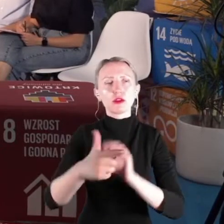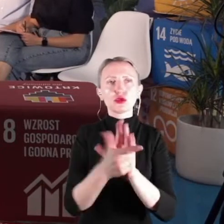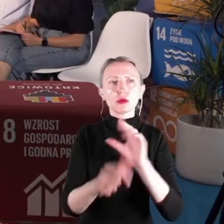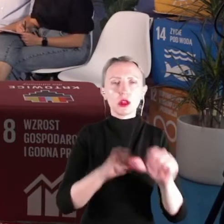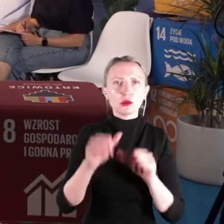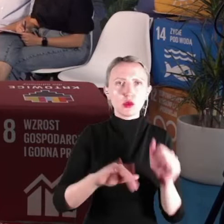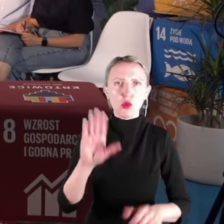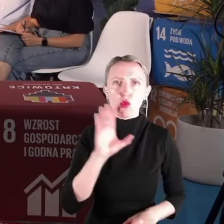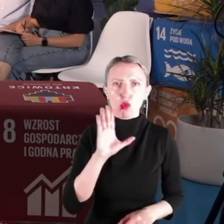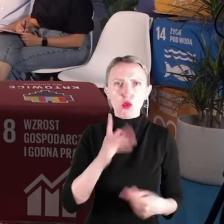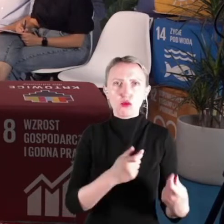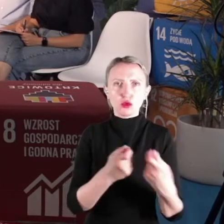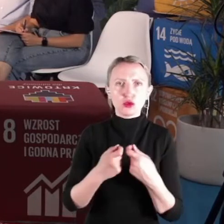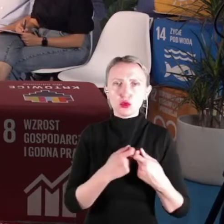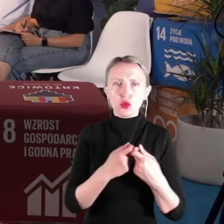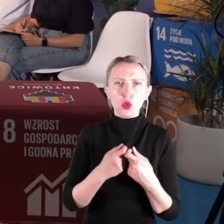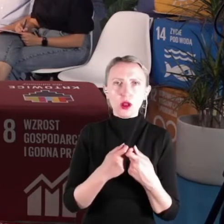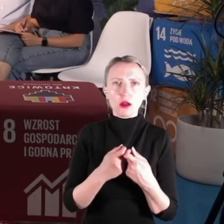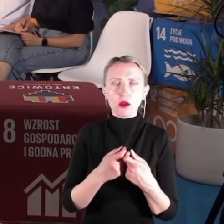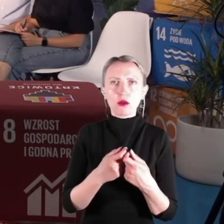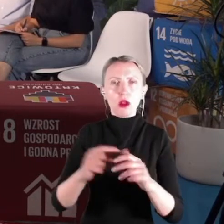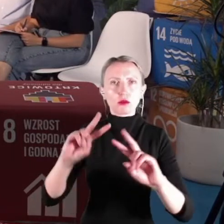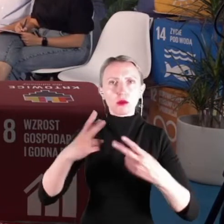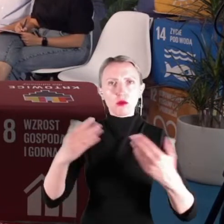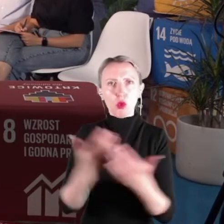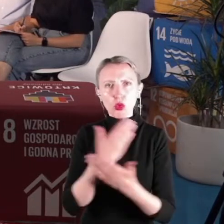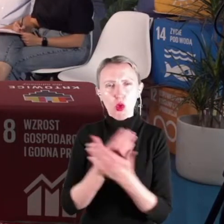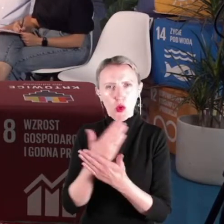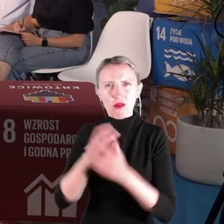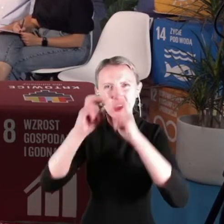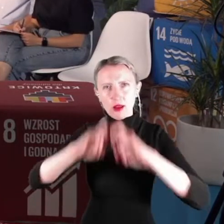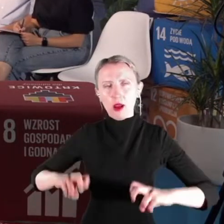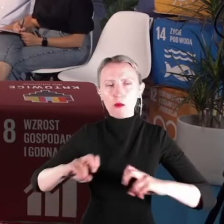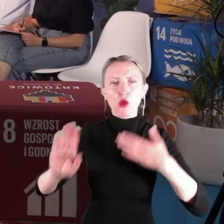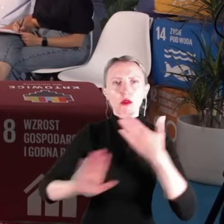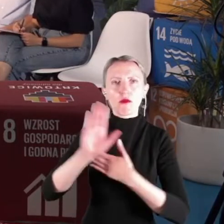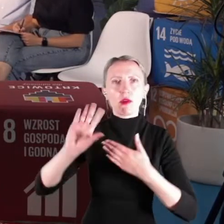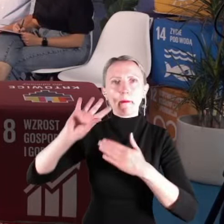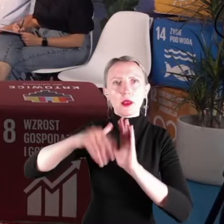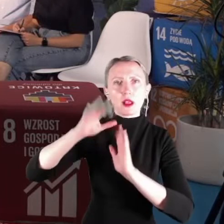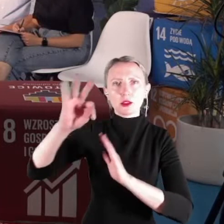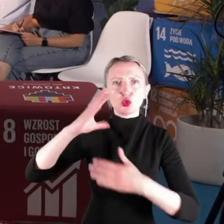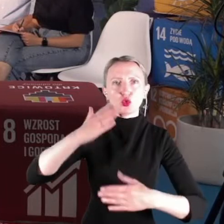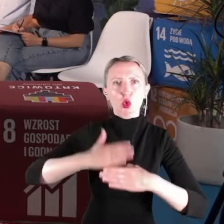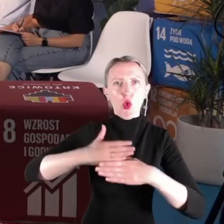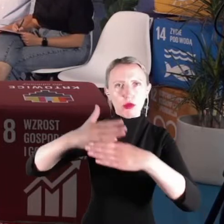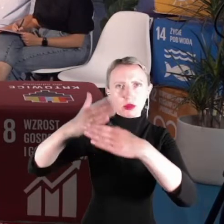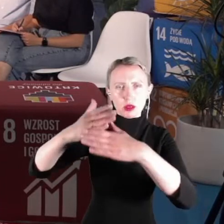renovation of a public staircase, which, as you can see, was in a really bad condition, and in 3 weeks of collective action